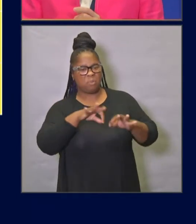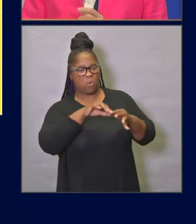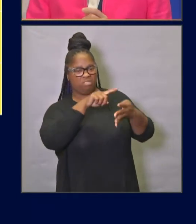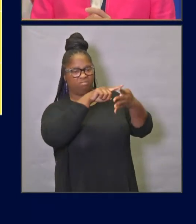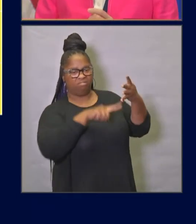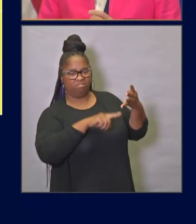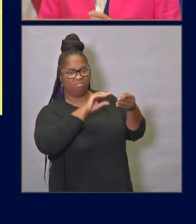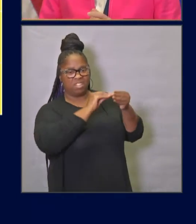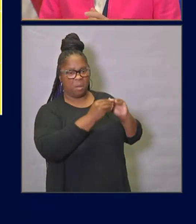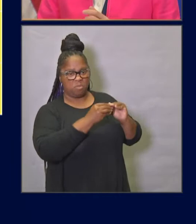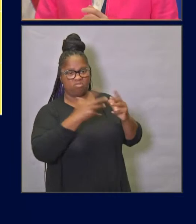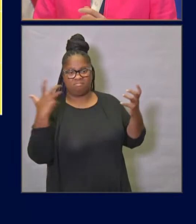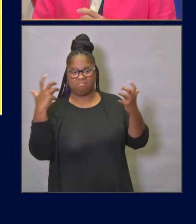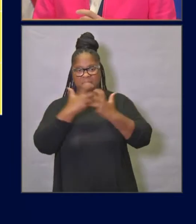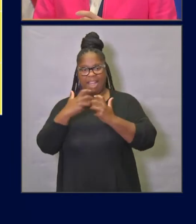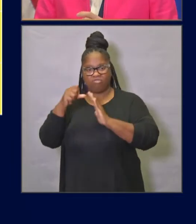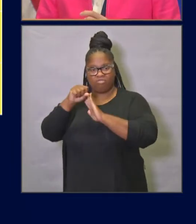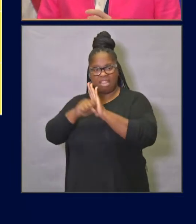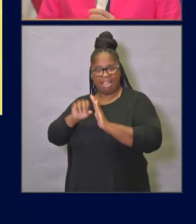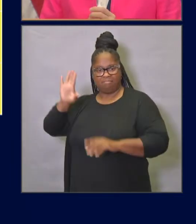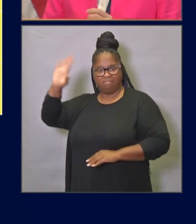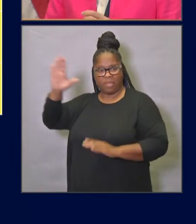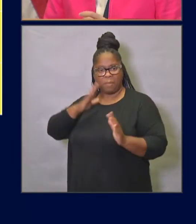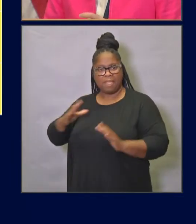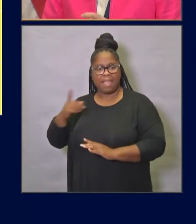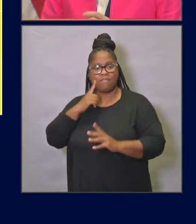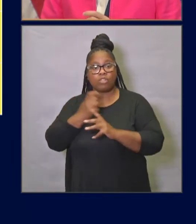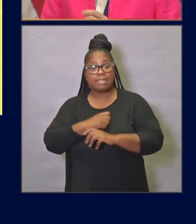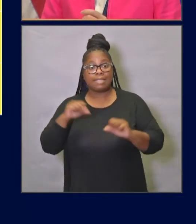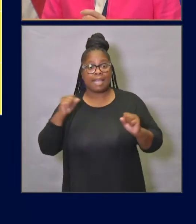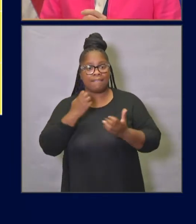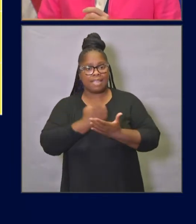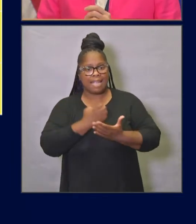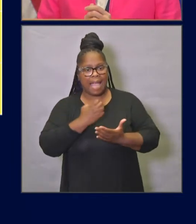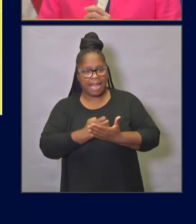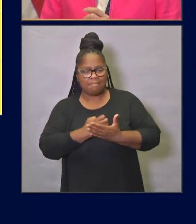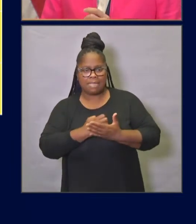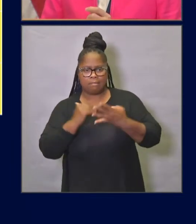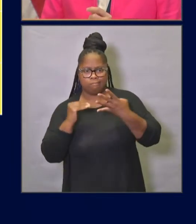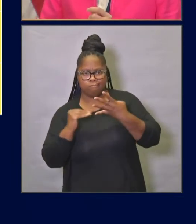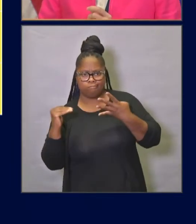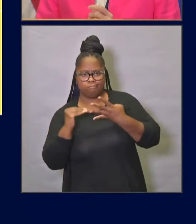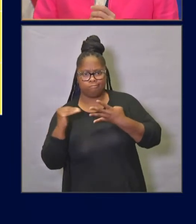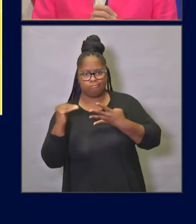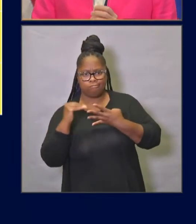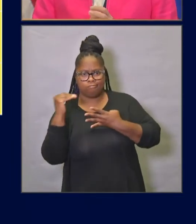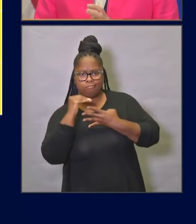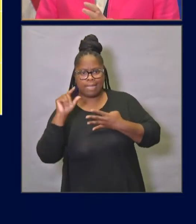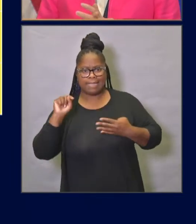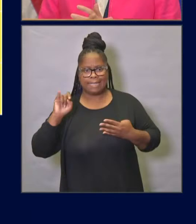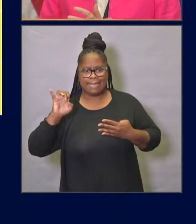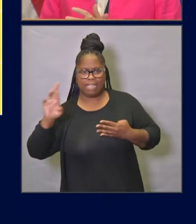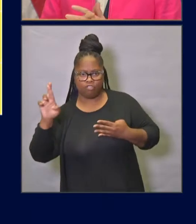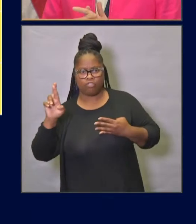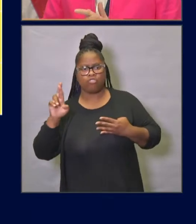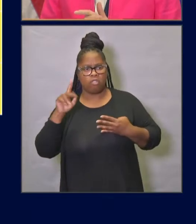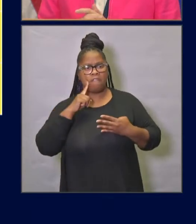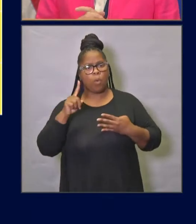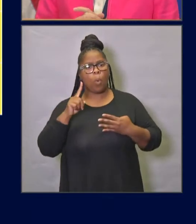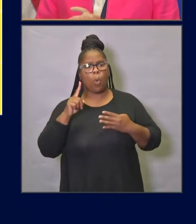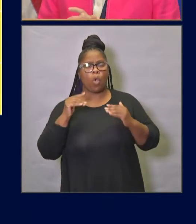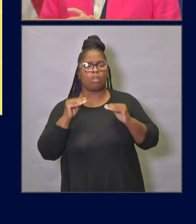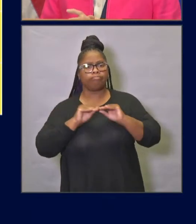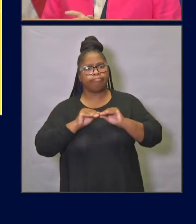state's blueprint for a safer economy and the tier framework that designates the level of COVID-19 transmission